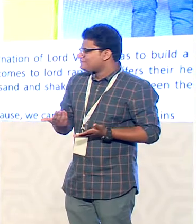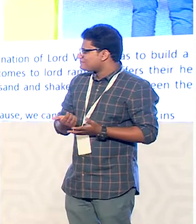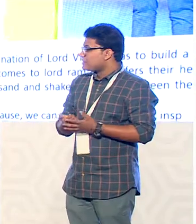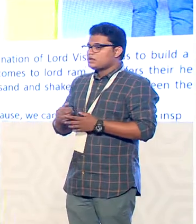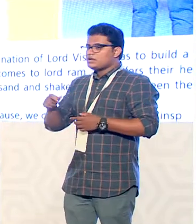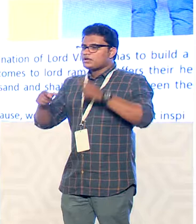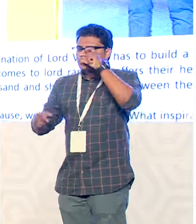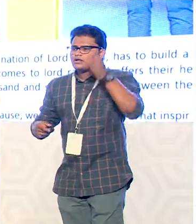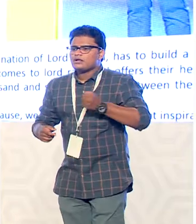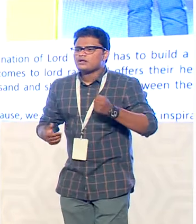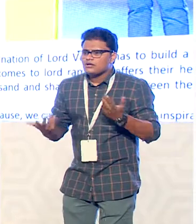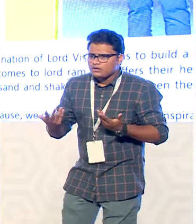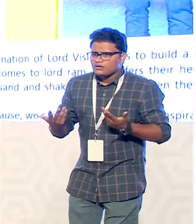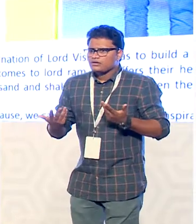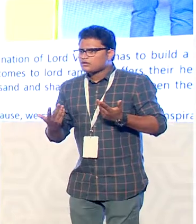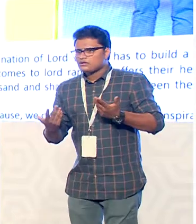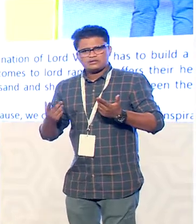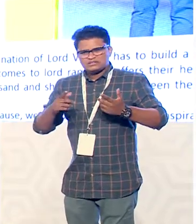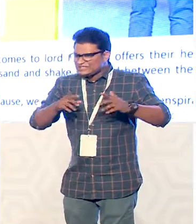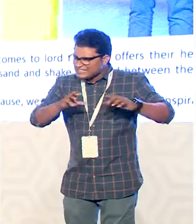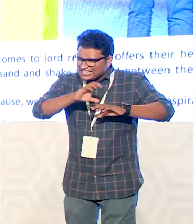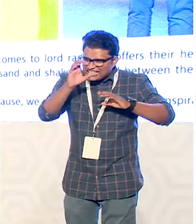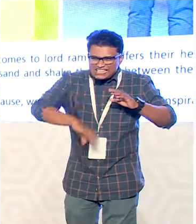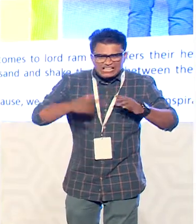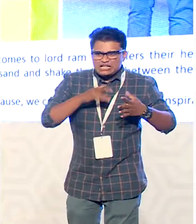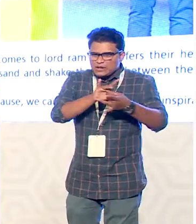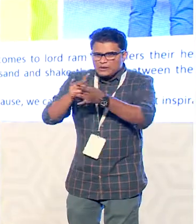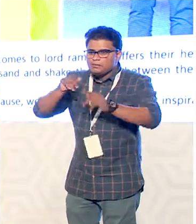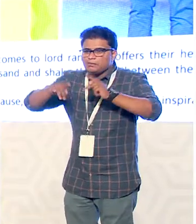Gandhiji inspired completely ordinary people